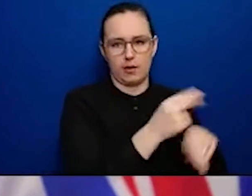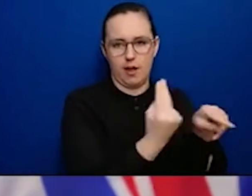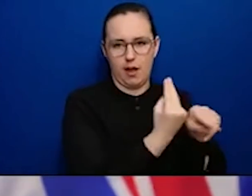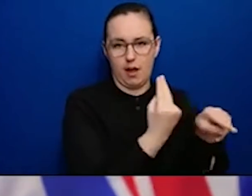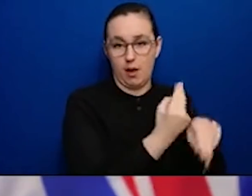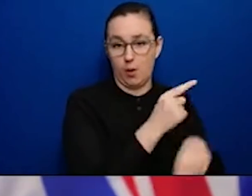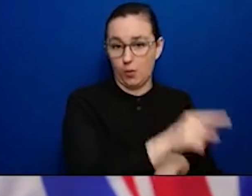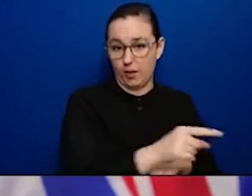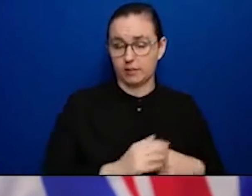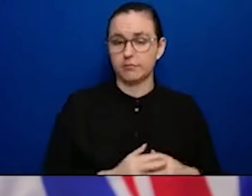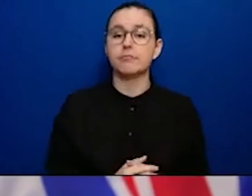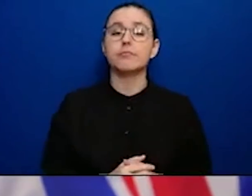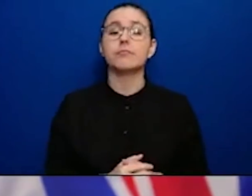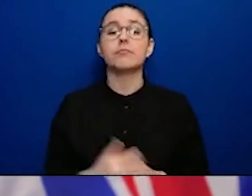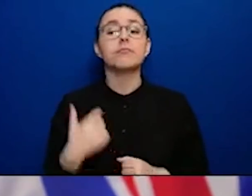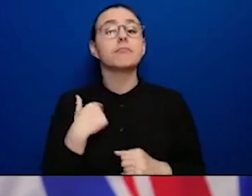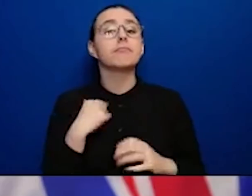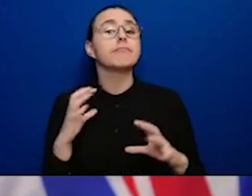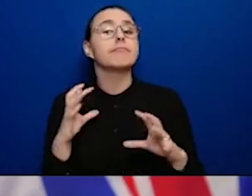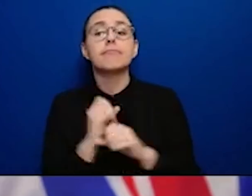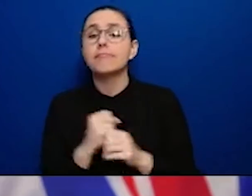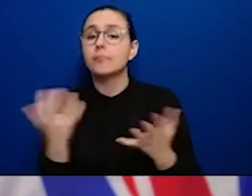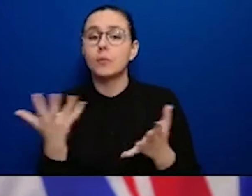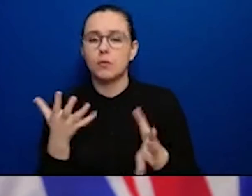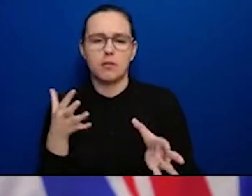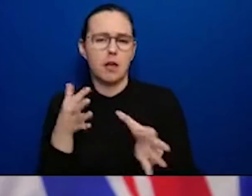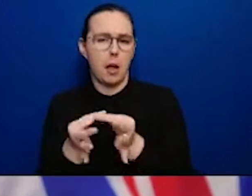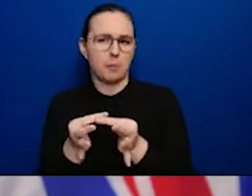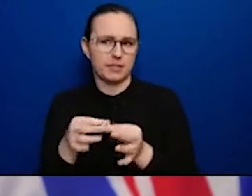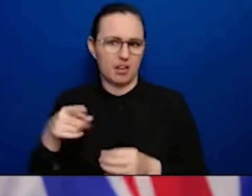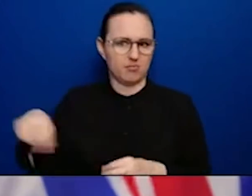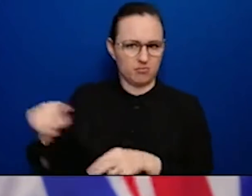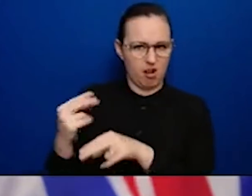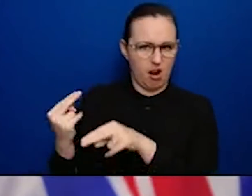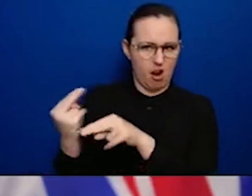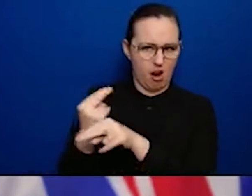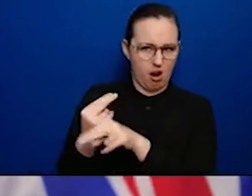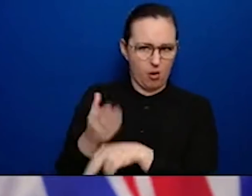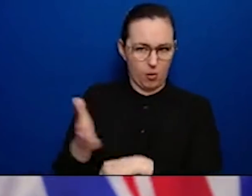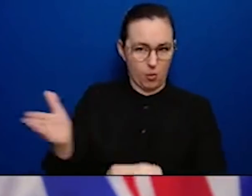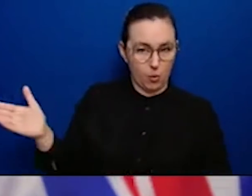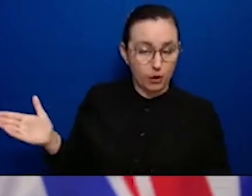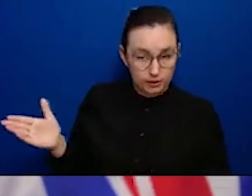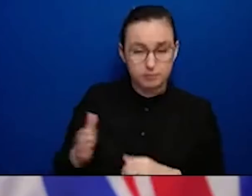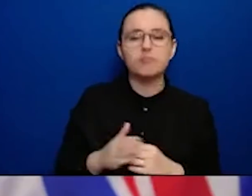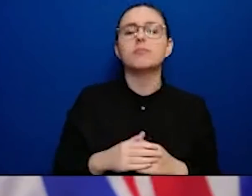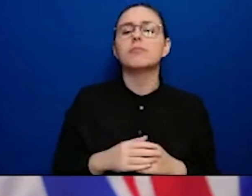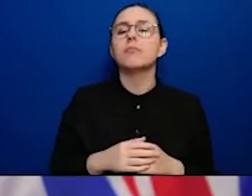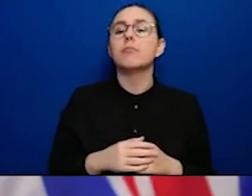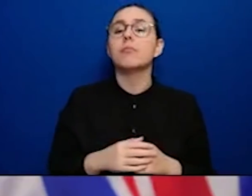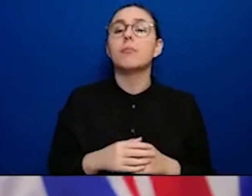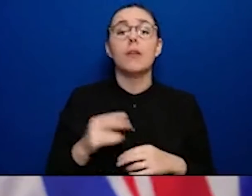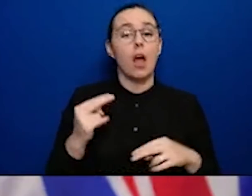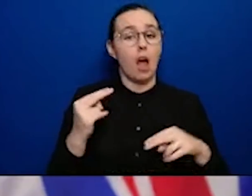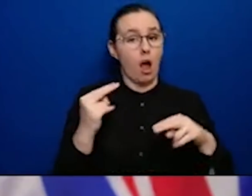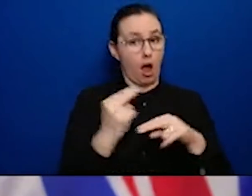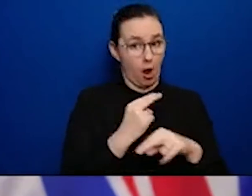a recap on the status of our major highways as of this moment